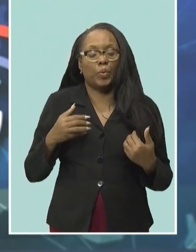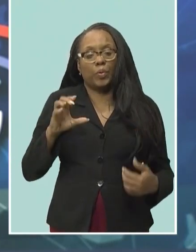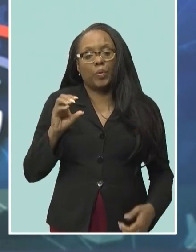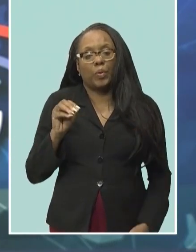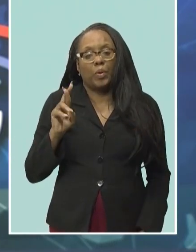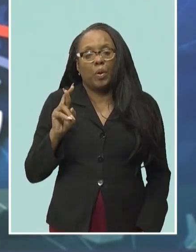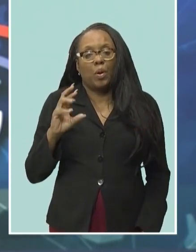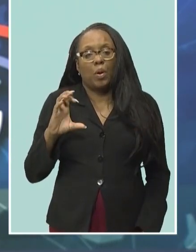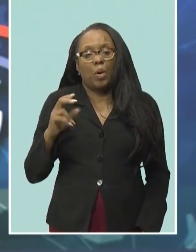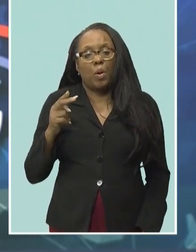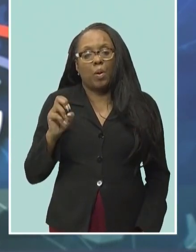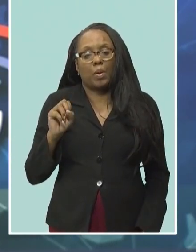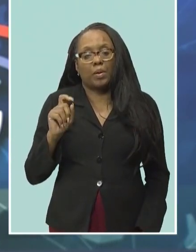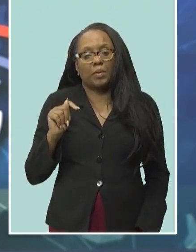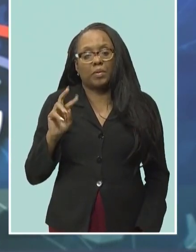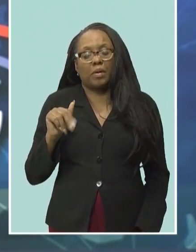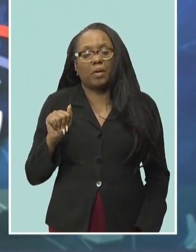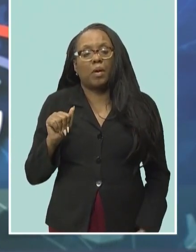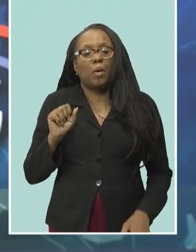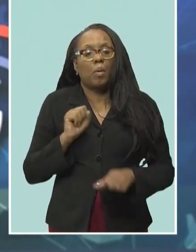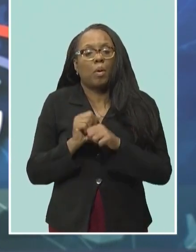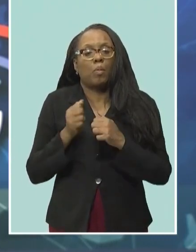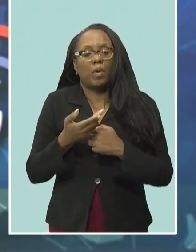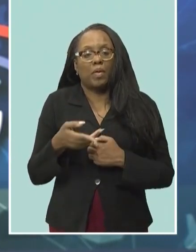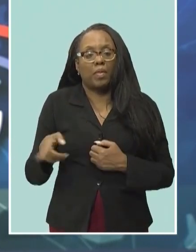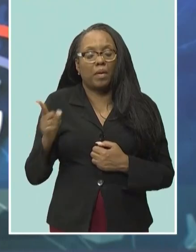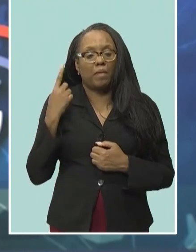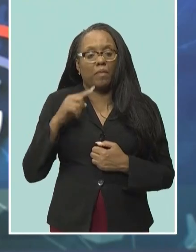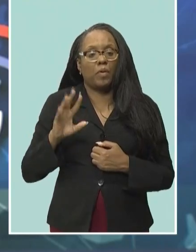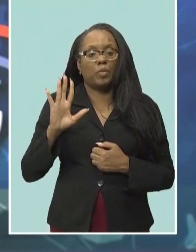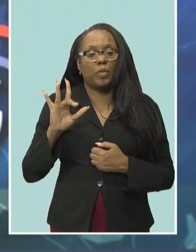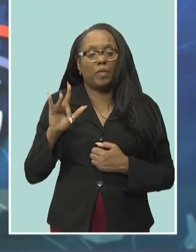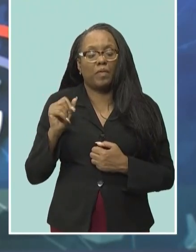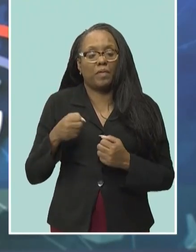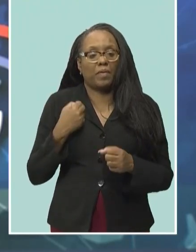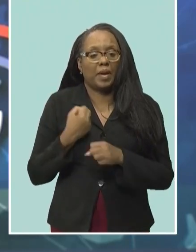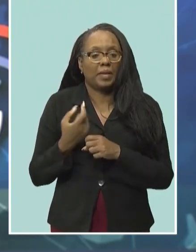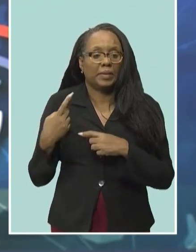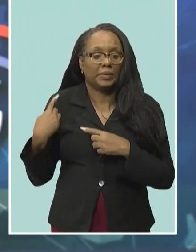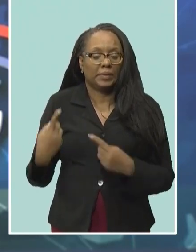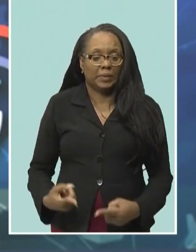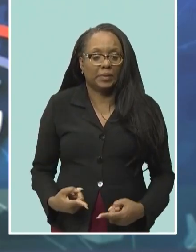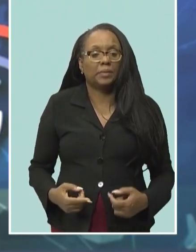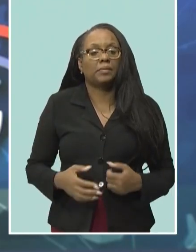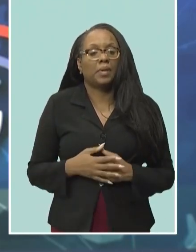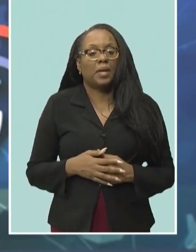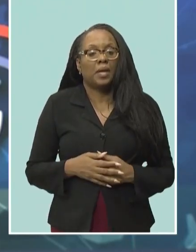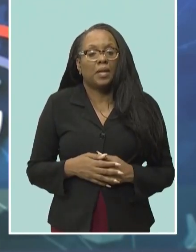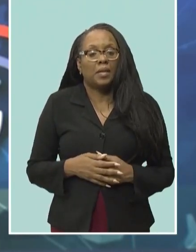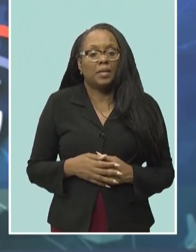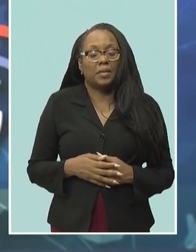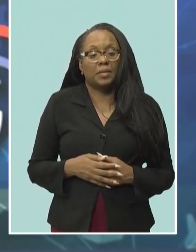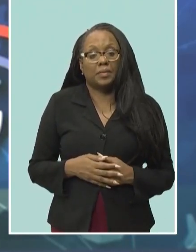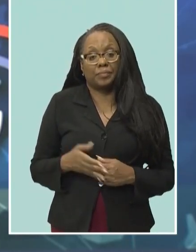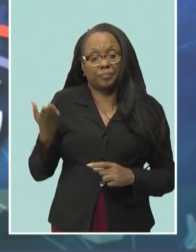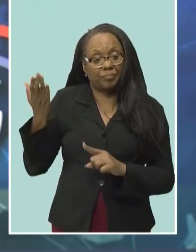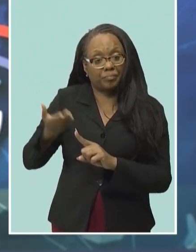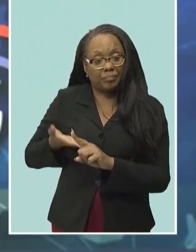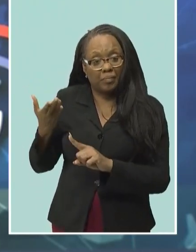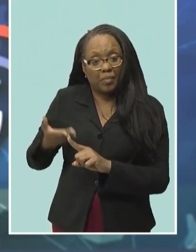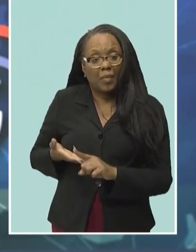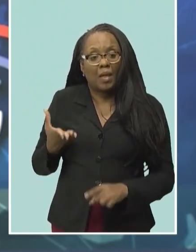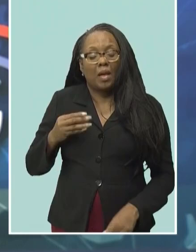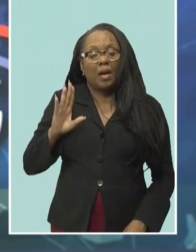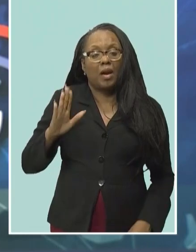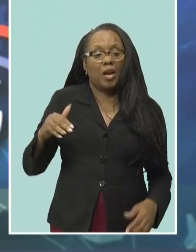years of association with that orchestra with a concert this weekend at the Frank Hollomer Hall. In conjunction with the Rotary Club of Barbados South, Ms. Knight and